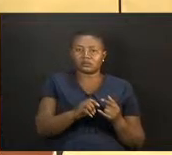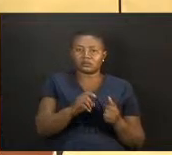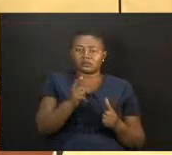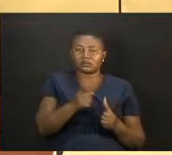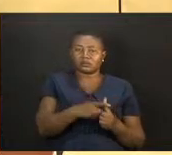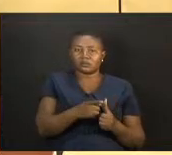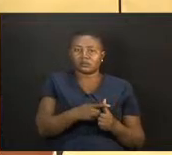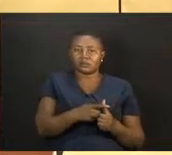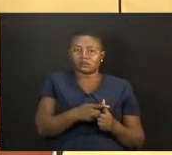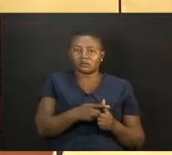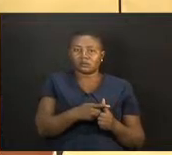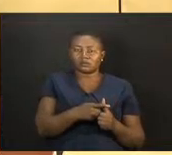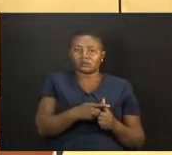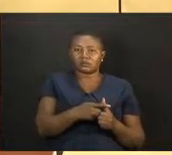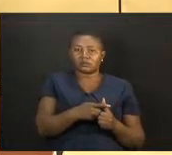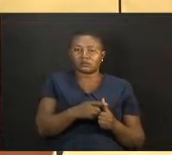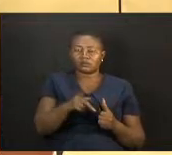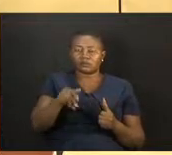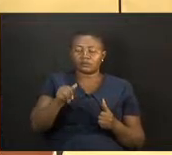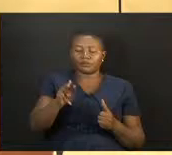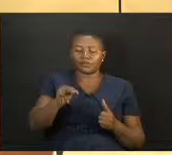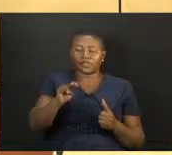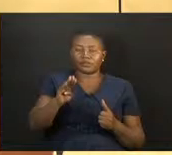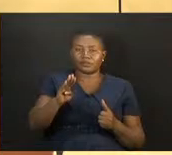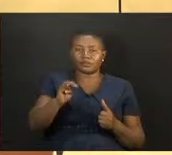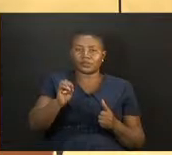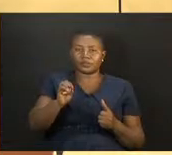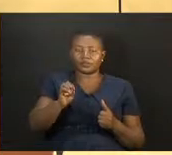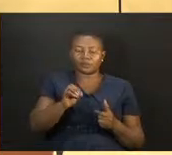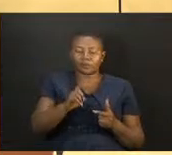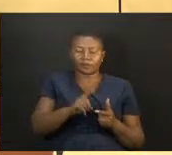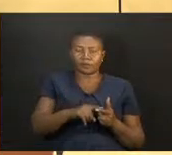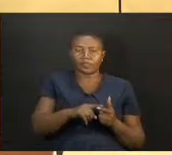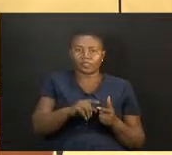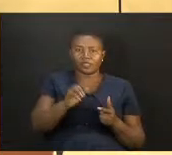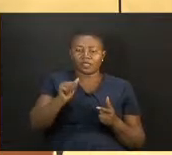Pame, XII, Awinari,